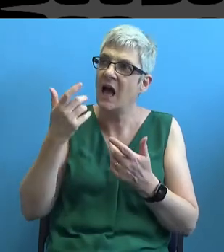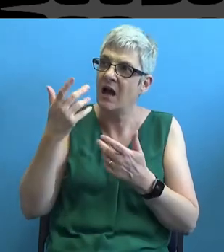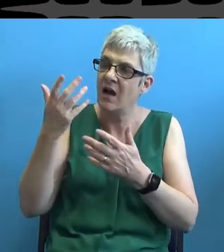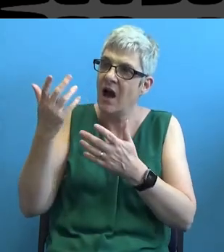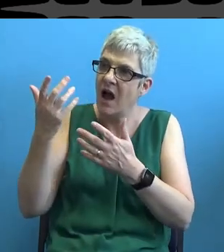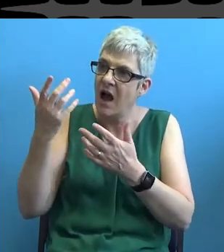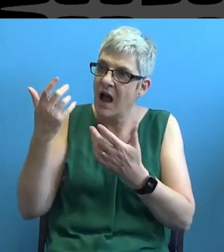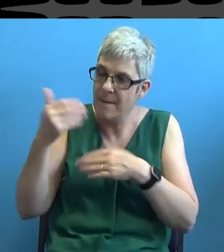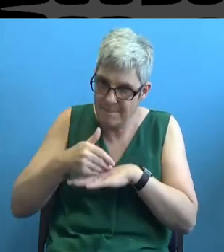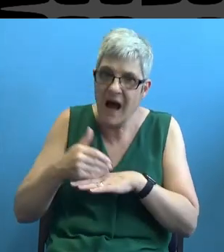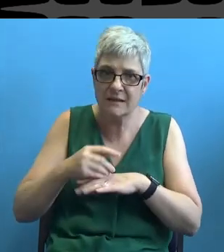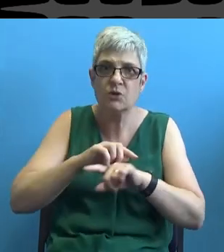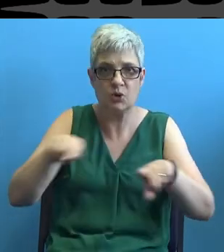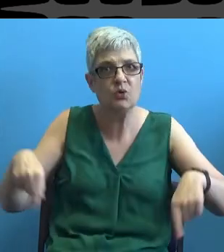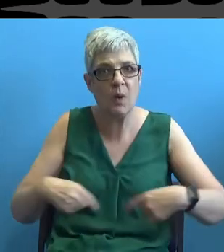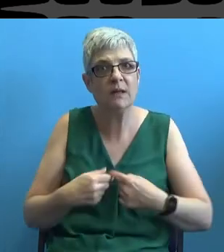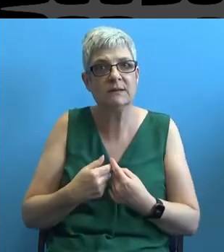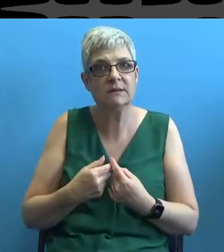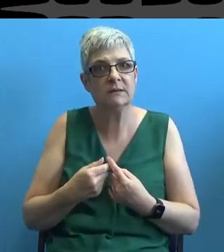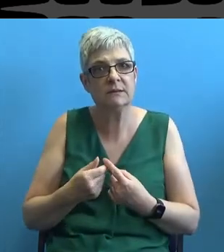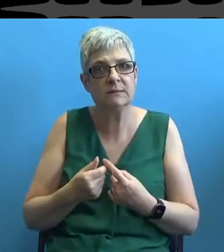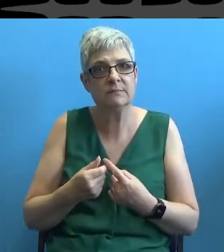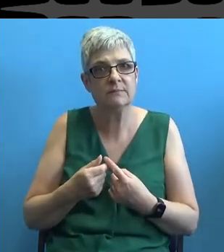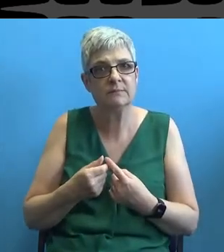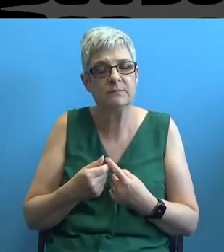and matters to us.